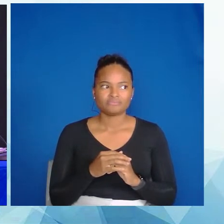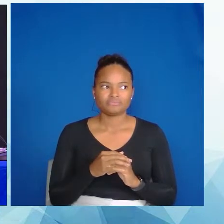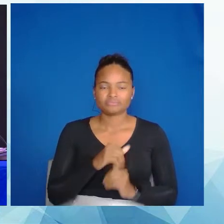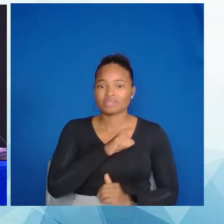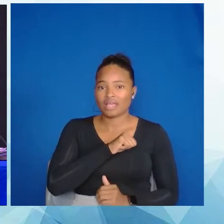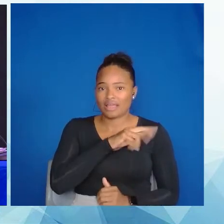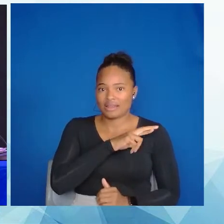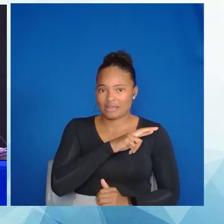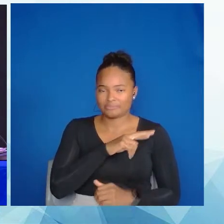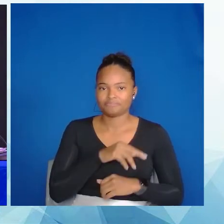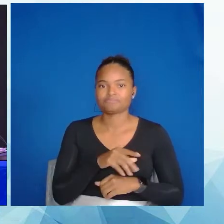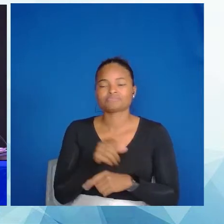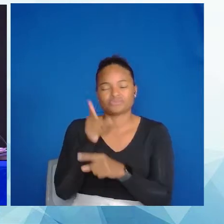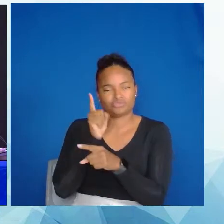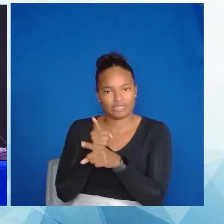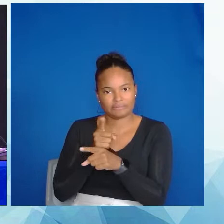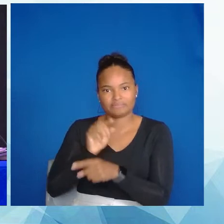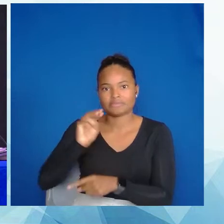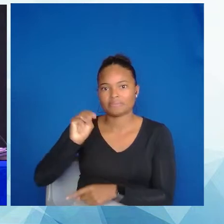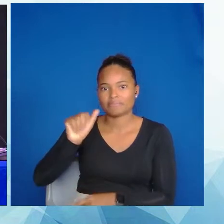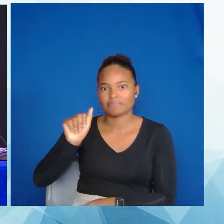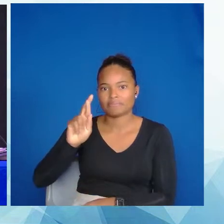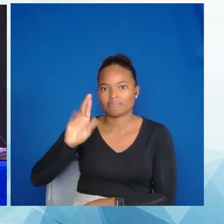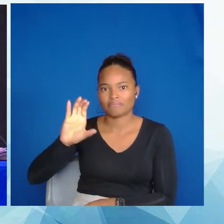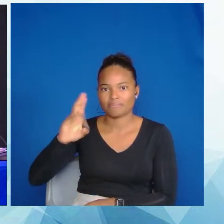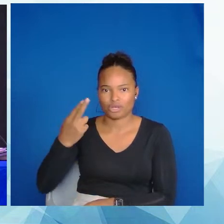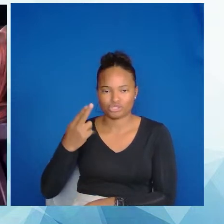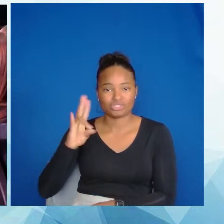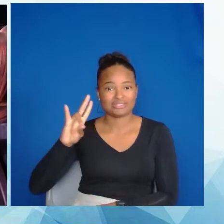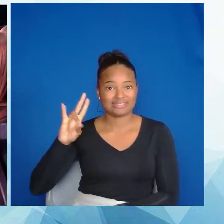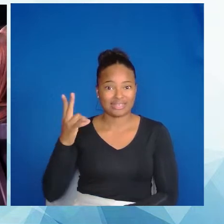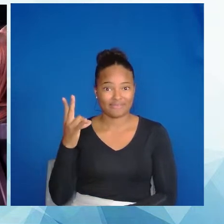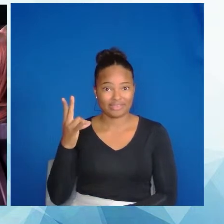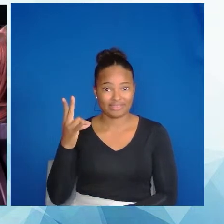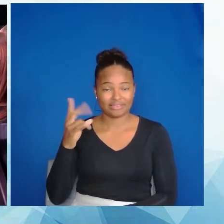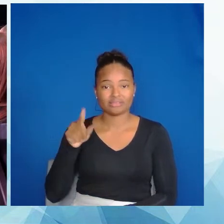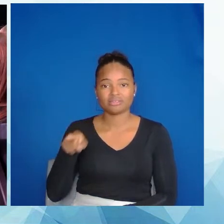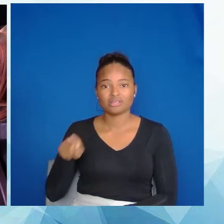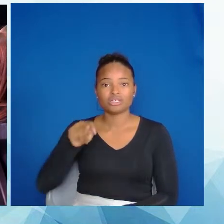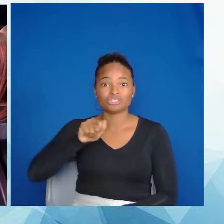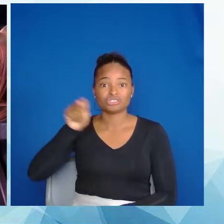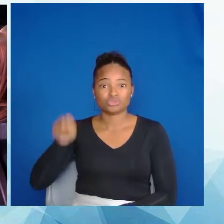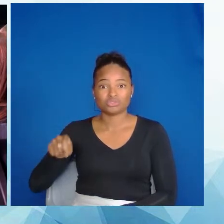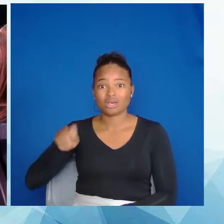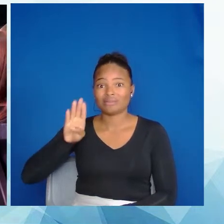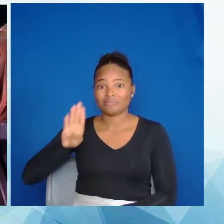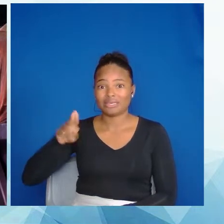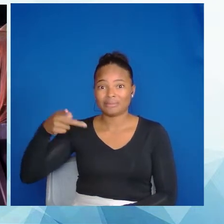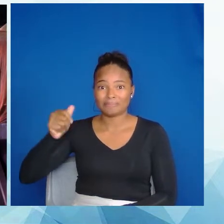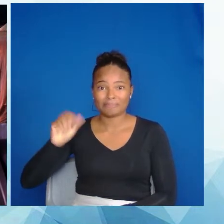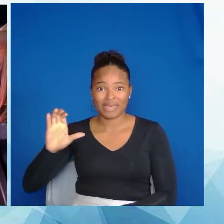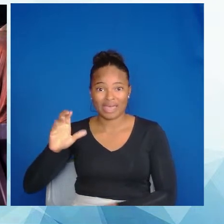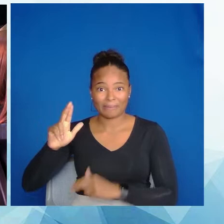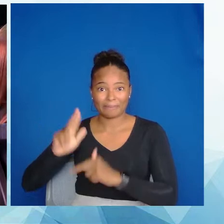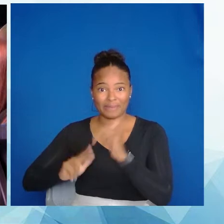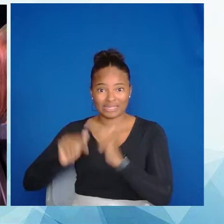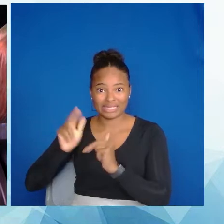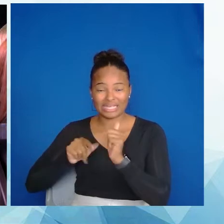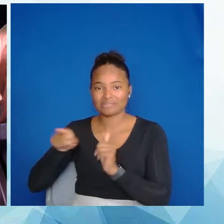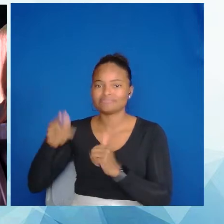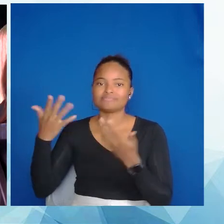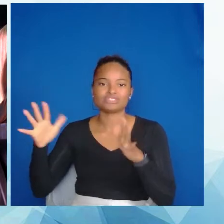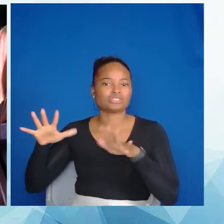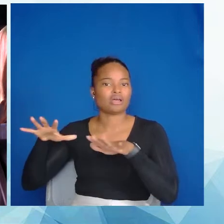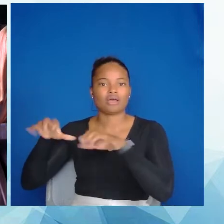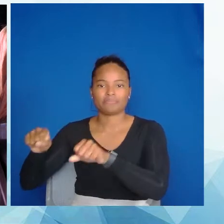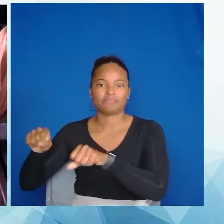You are correct. March 7th at Tucson's BPAC. They are already reserved.